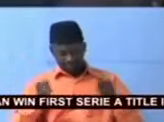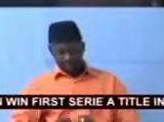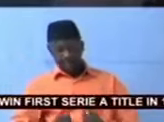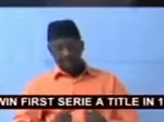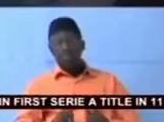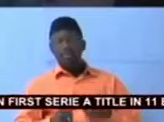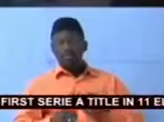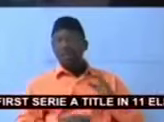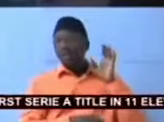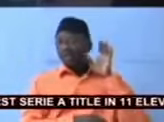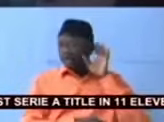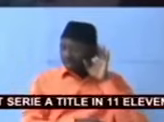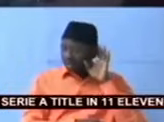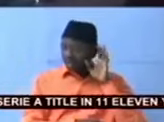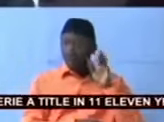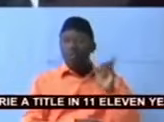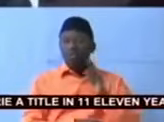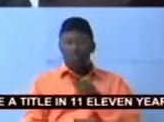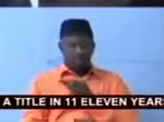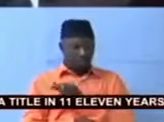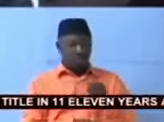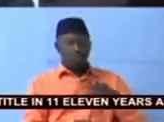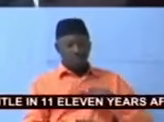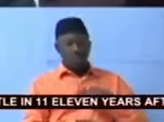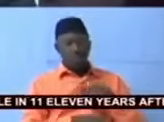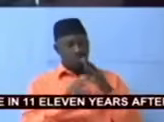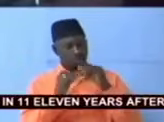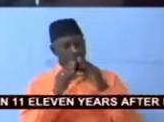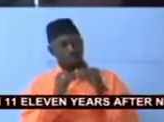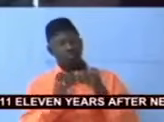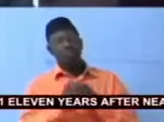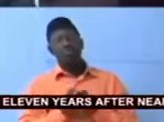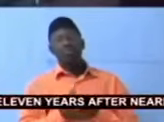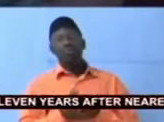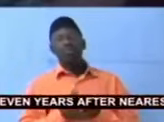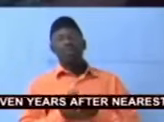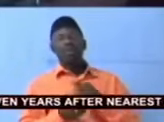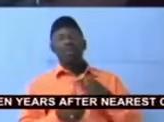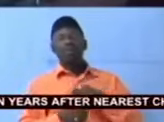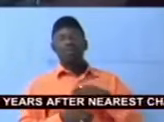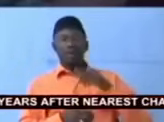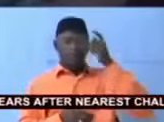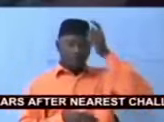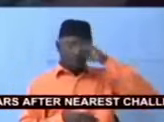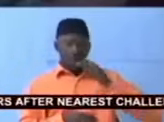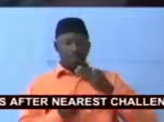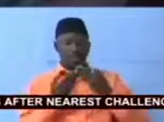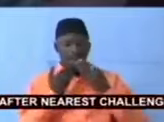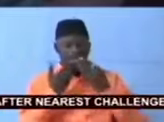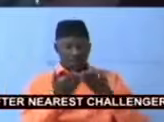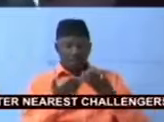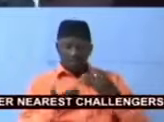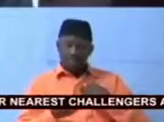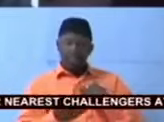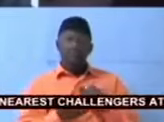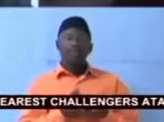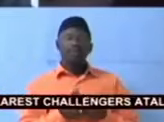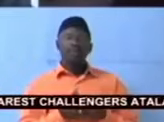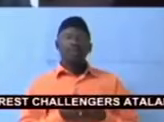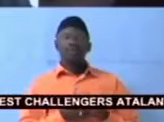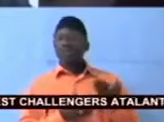lan lañ wara wax and so the prosecutor informed me ci la ma ak prosecutor bi di police bi wax yegal mané that he had